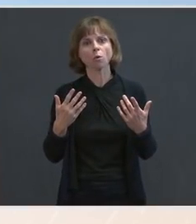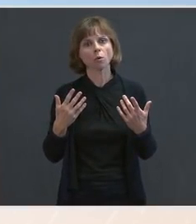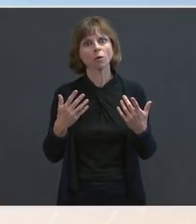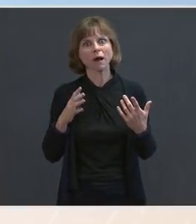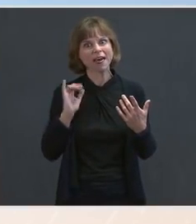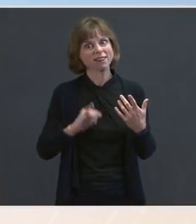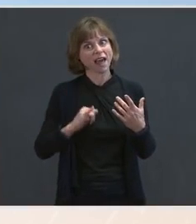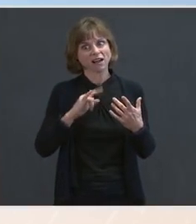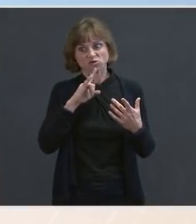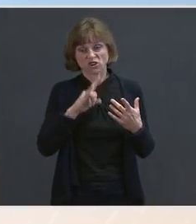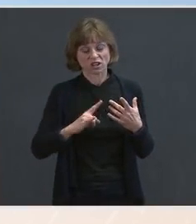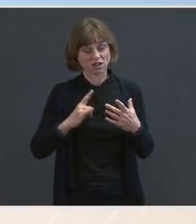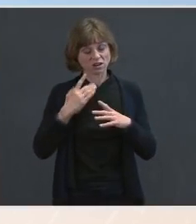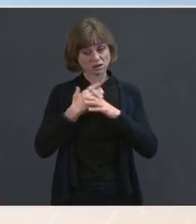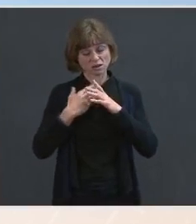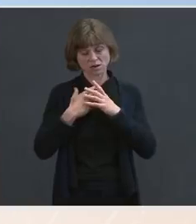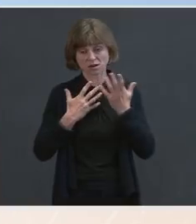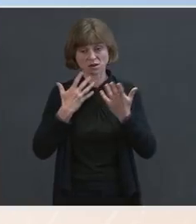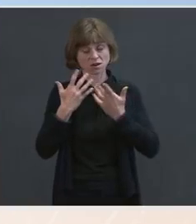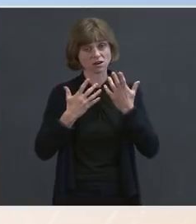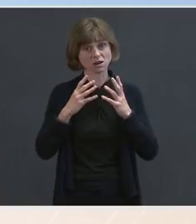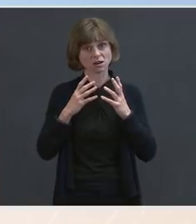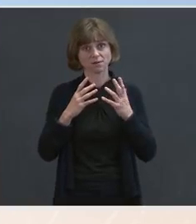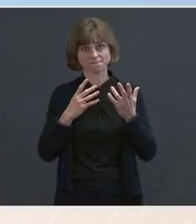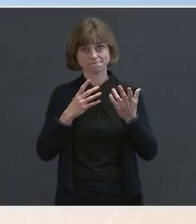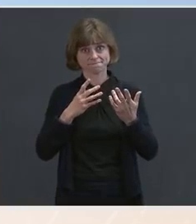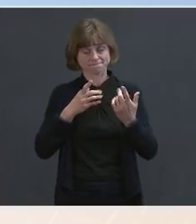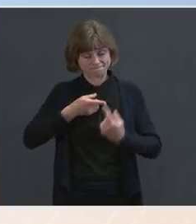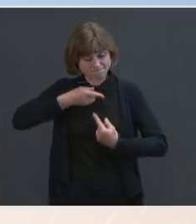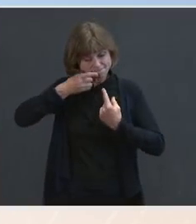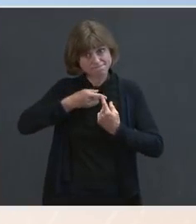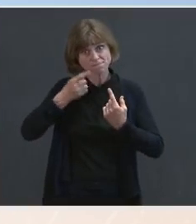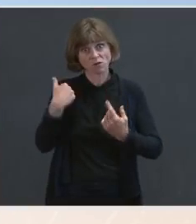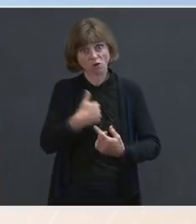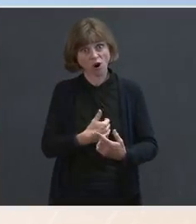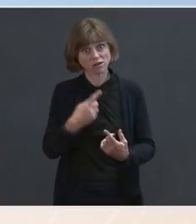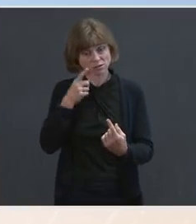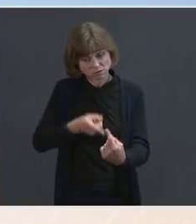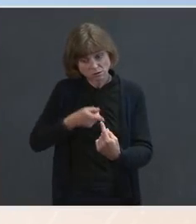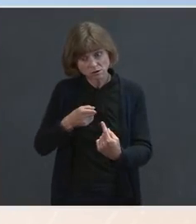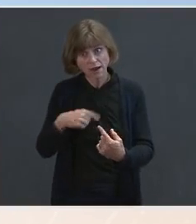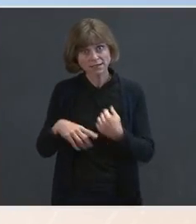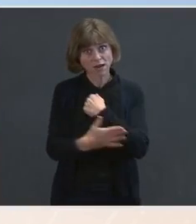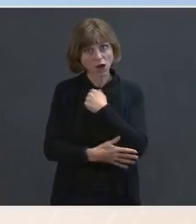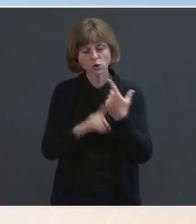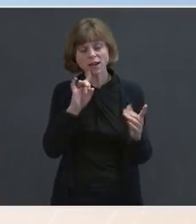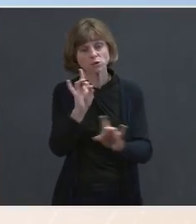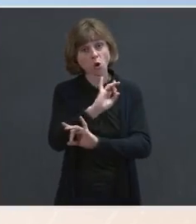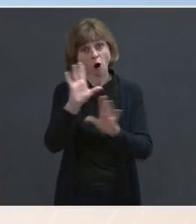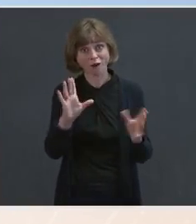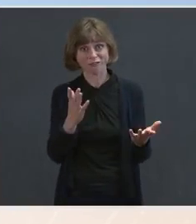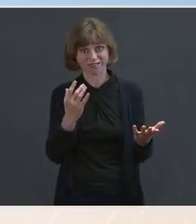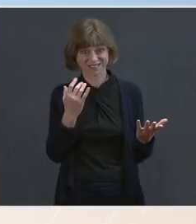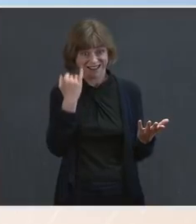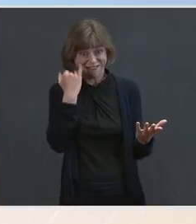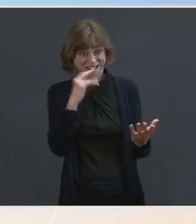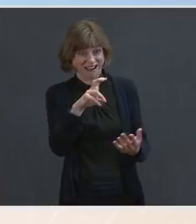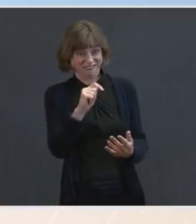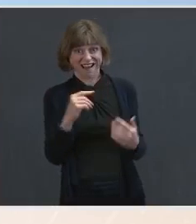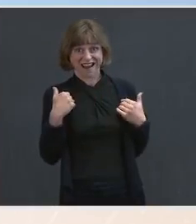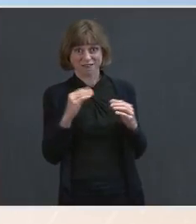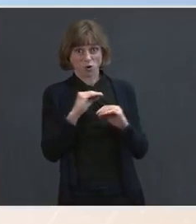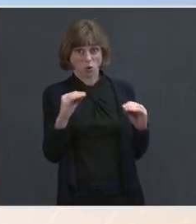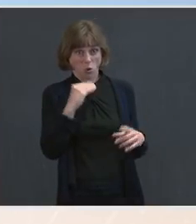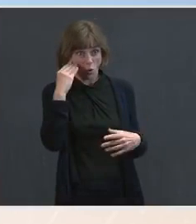bedevil us as a country. It's an outrage any night that any vet is homeless. We're, over the last 10